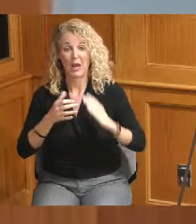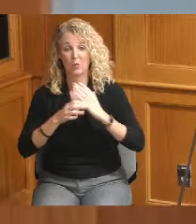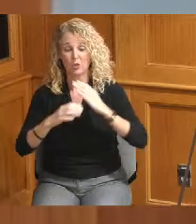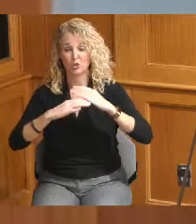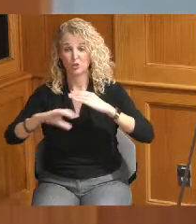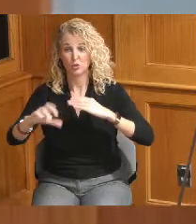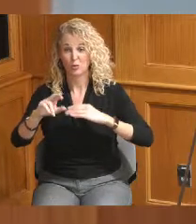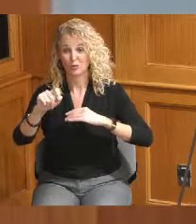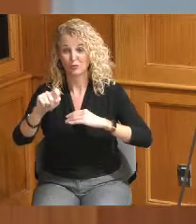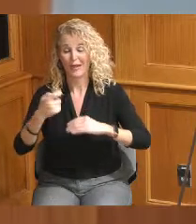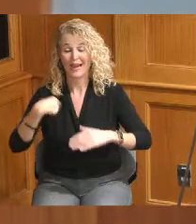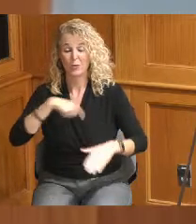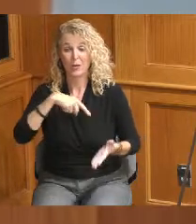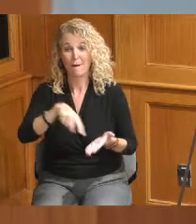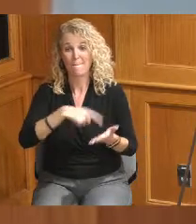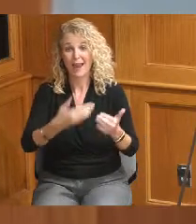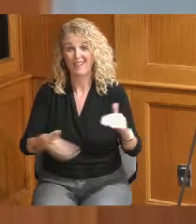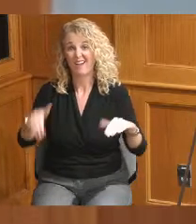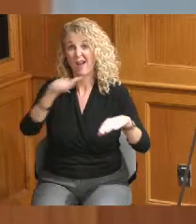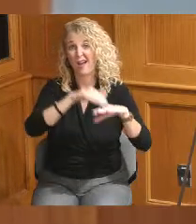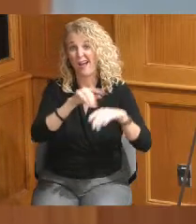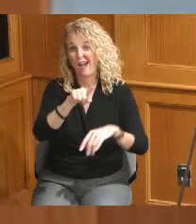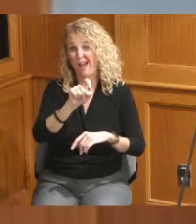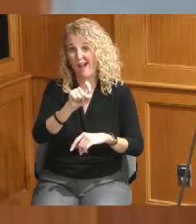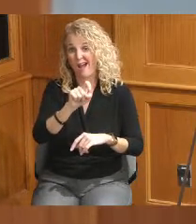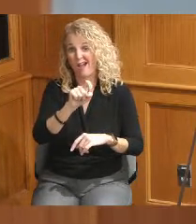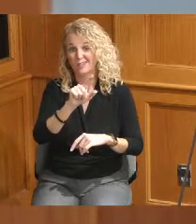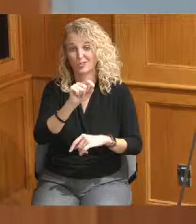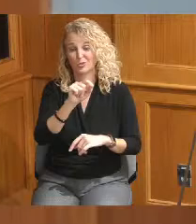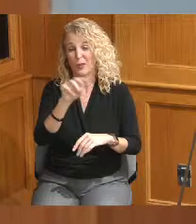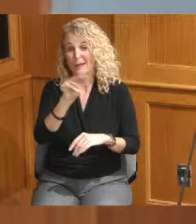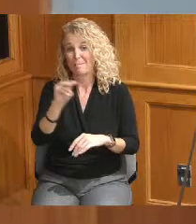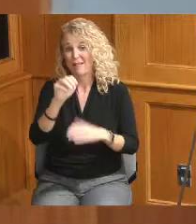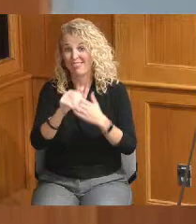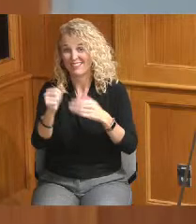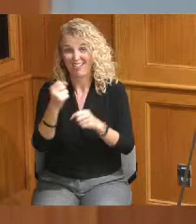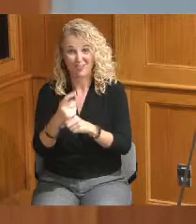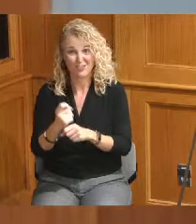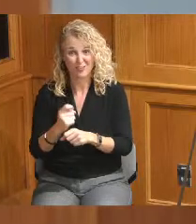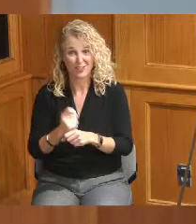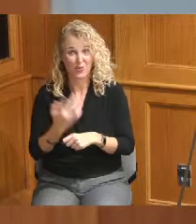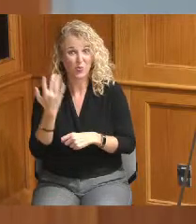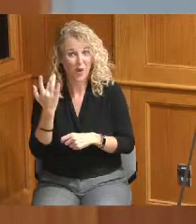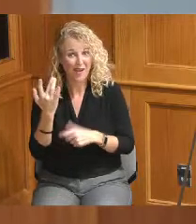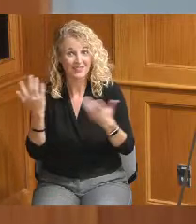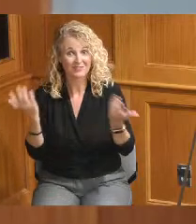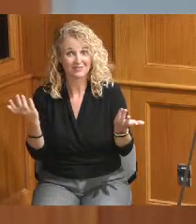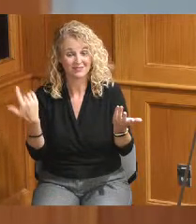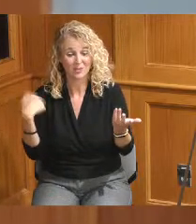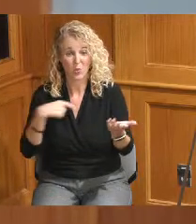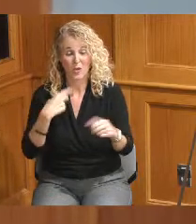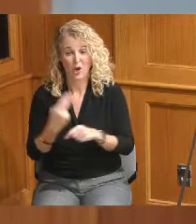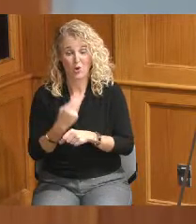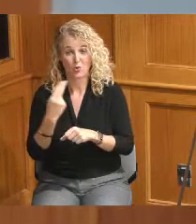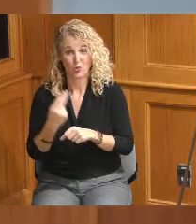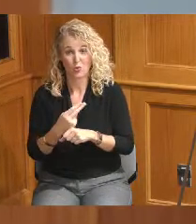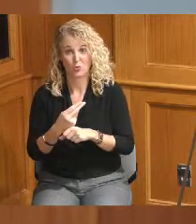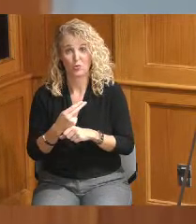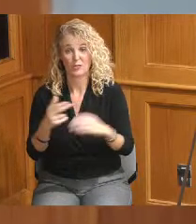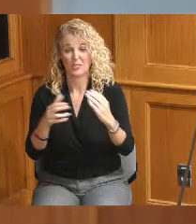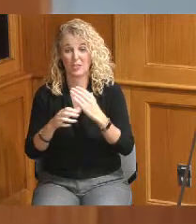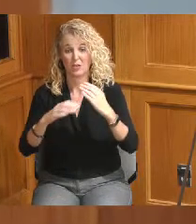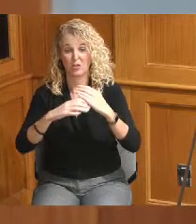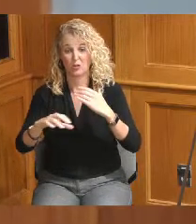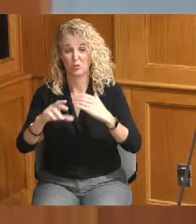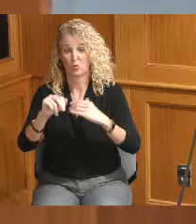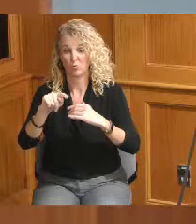are overpaying by approximately $120-some million a year because we're using sewer